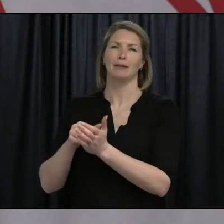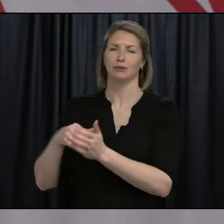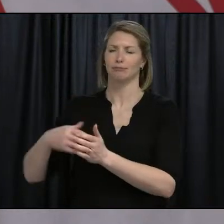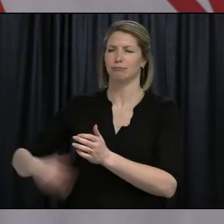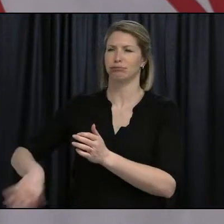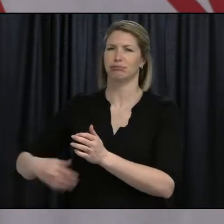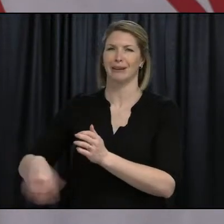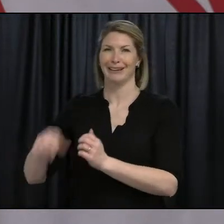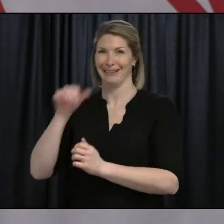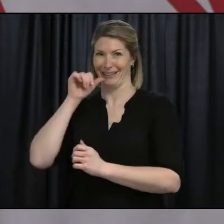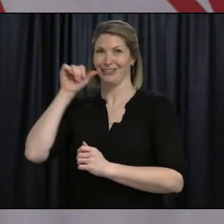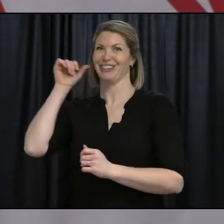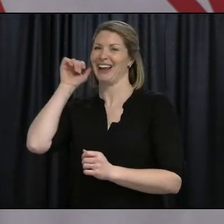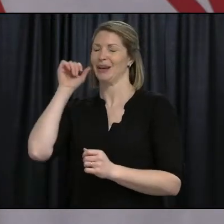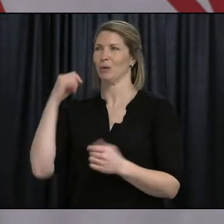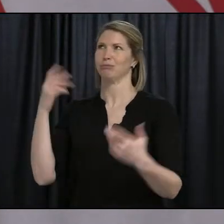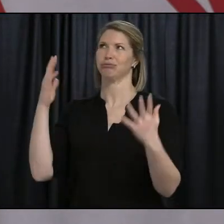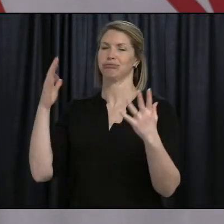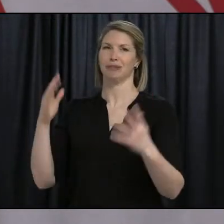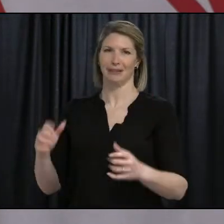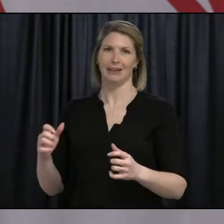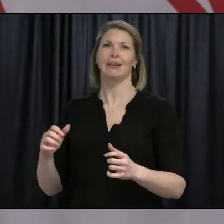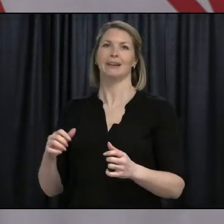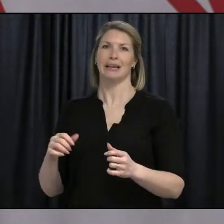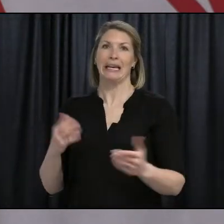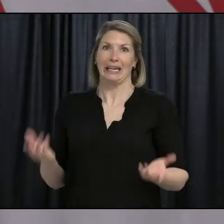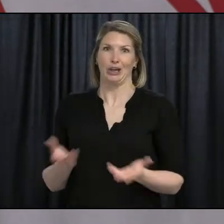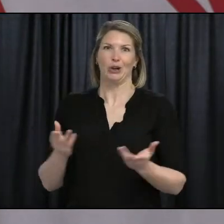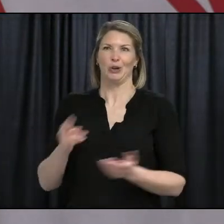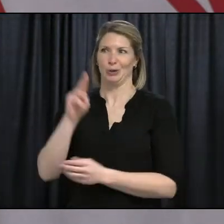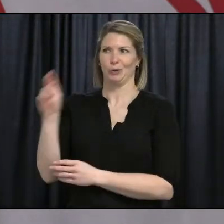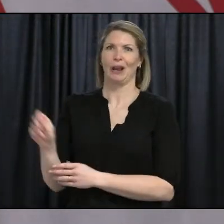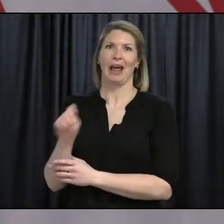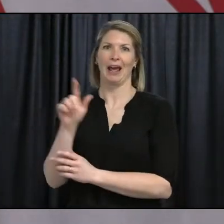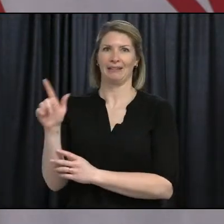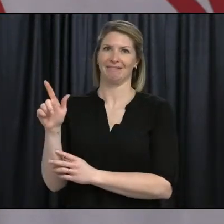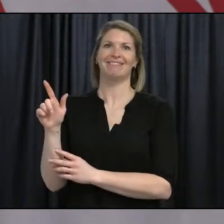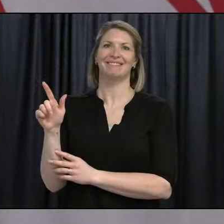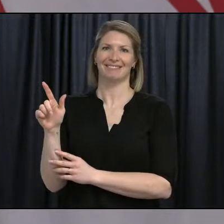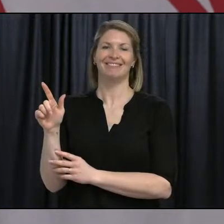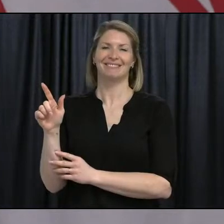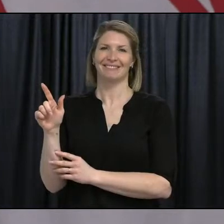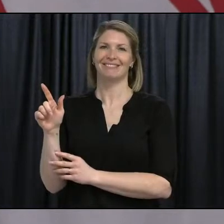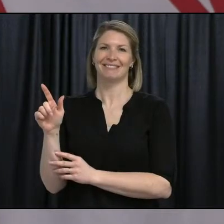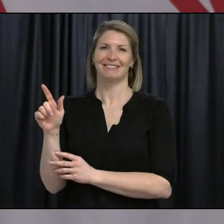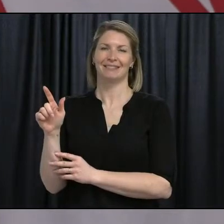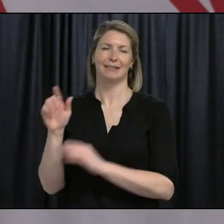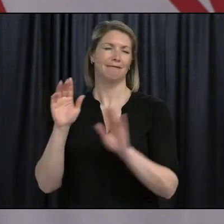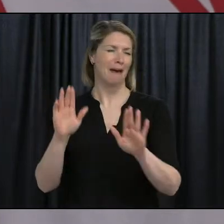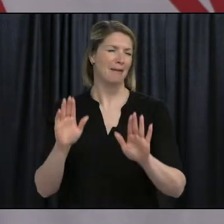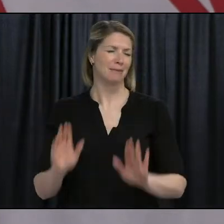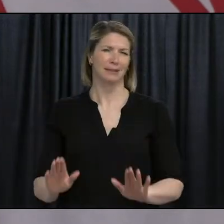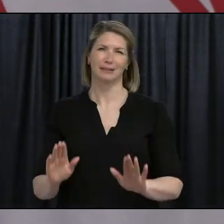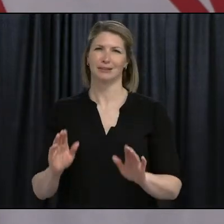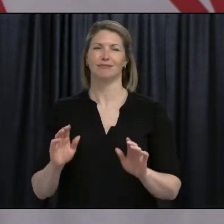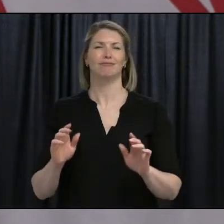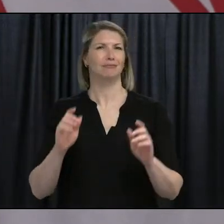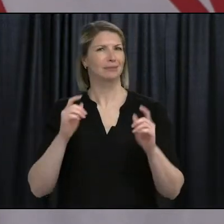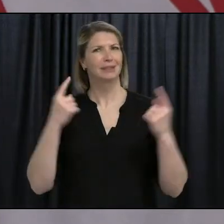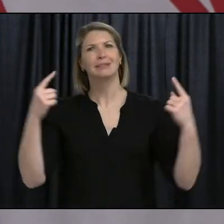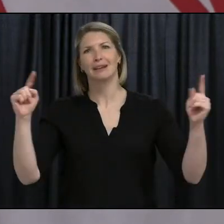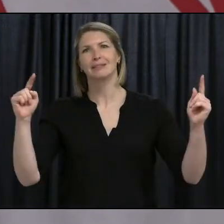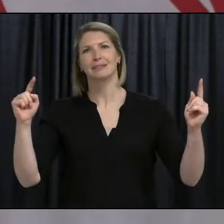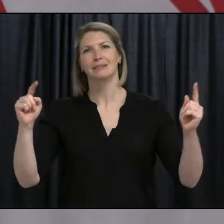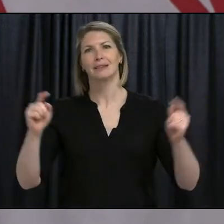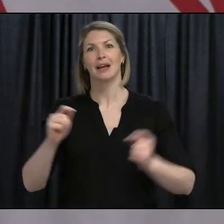200,000 people in Newfoundland and Labrador have received their first dose. What an incredible accomplishment. On a